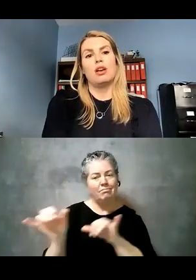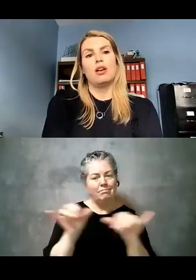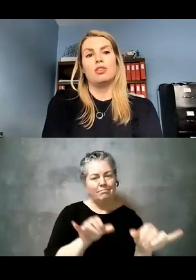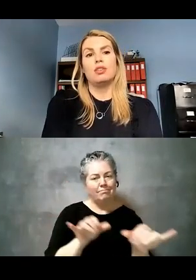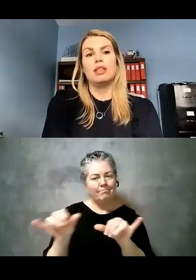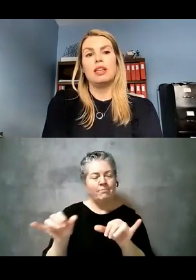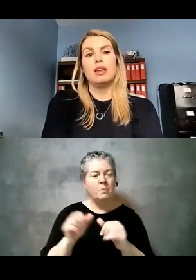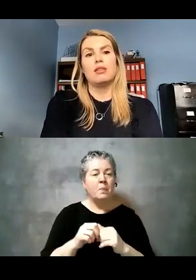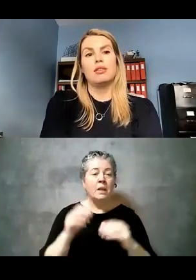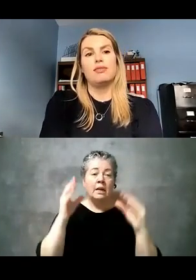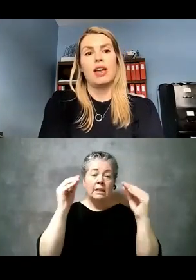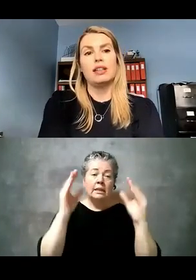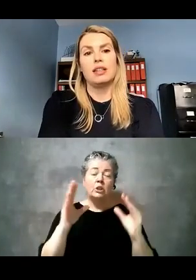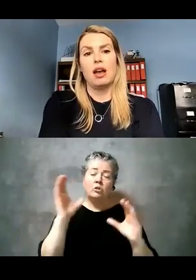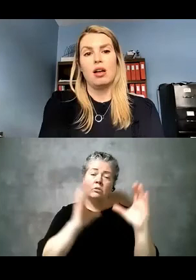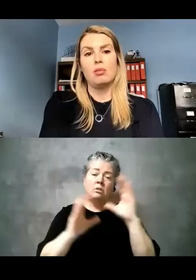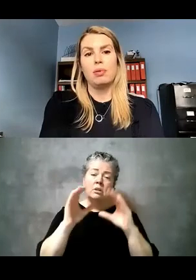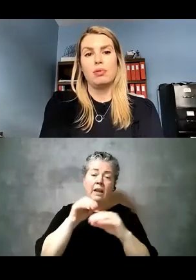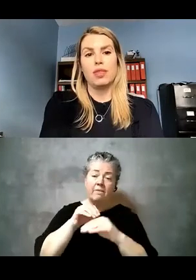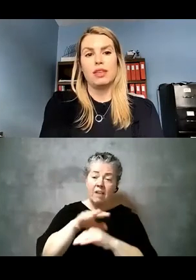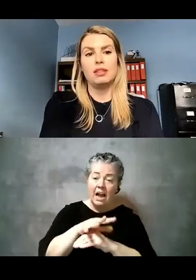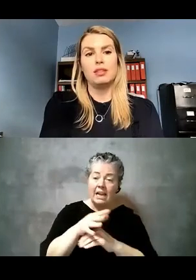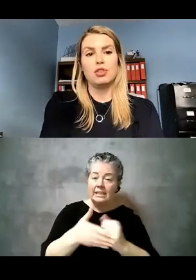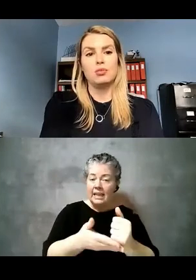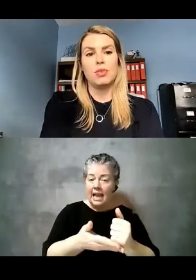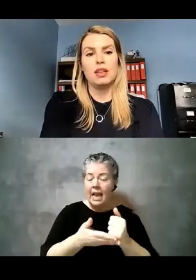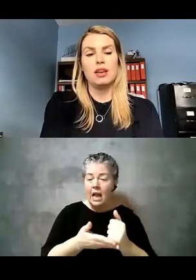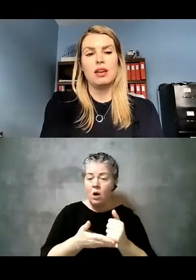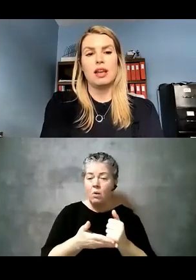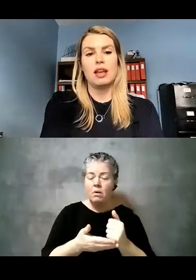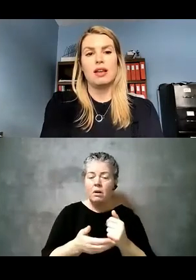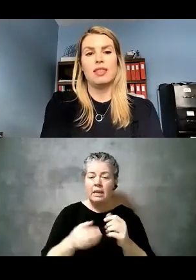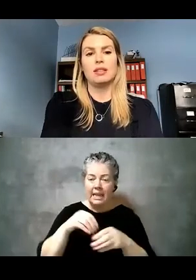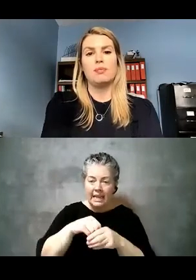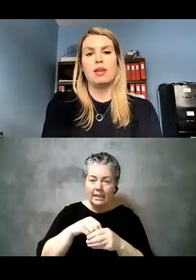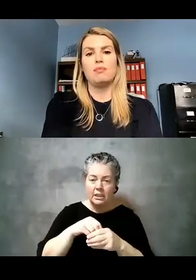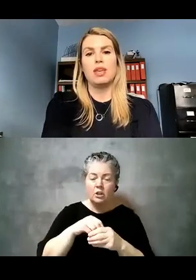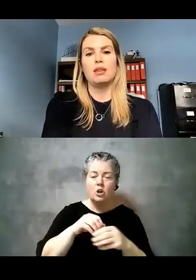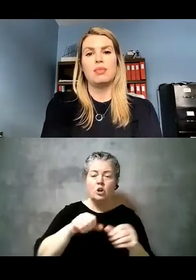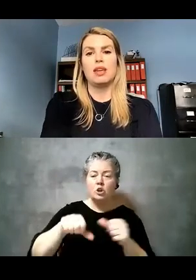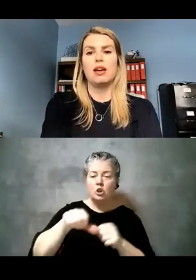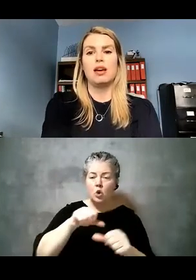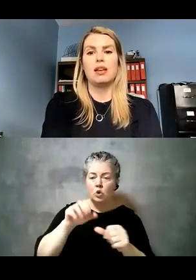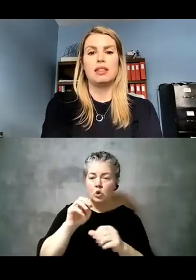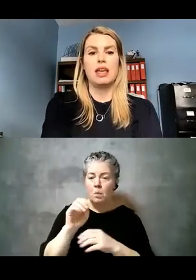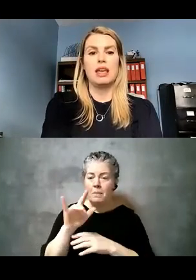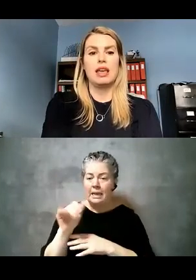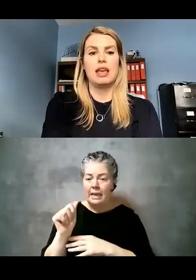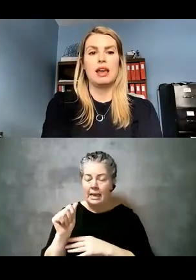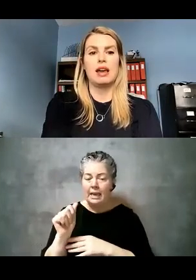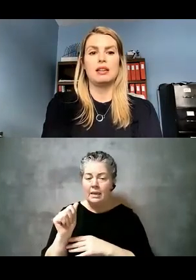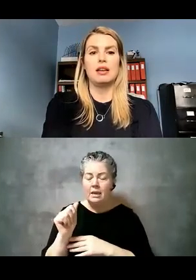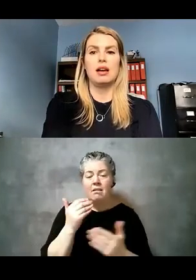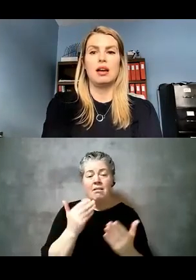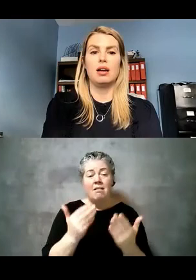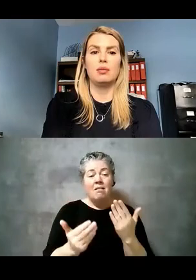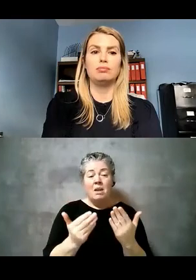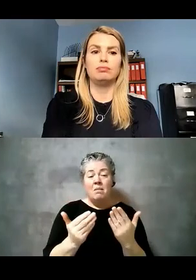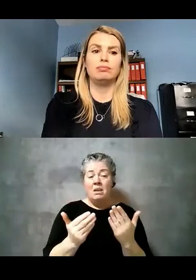Teachers are seeking out advice and help within social media, and this may be because they